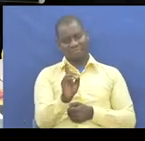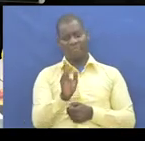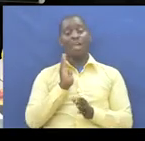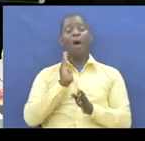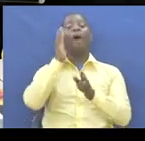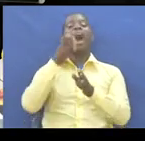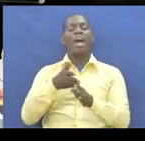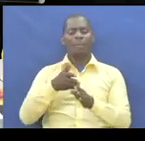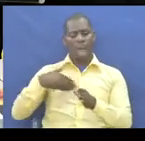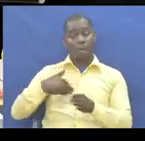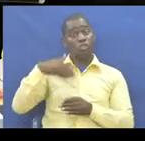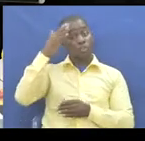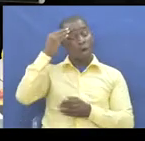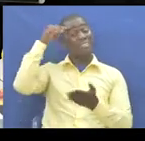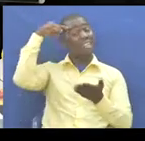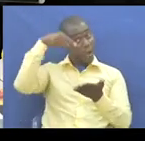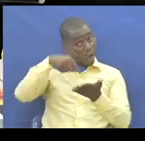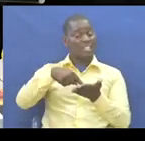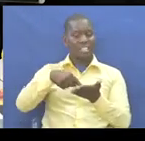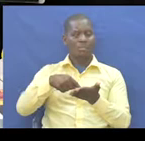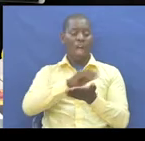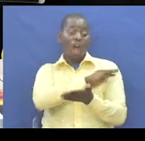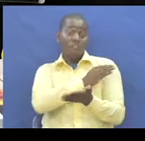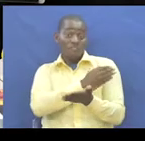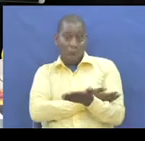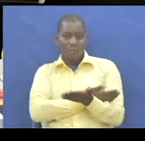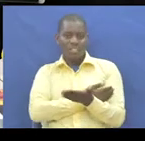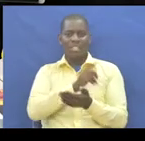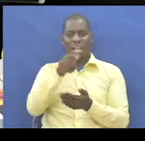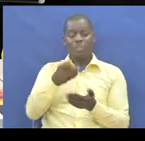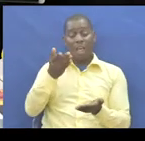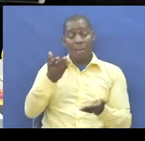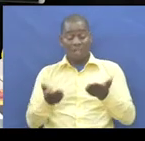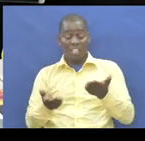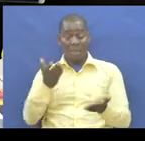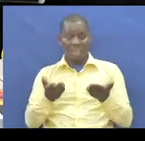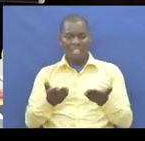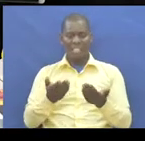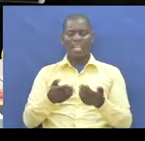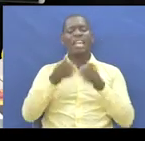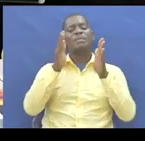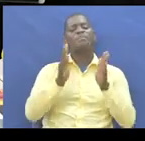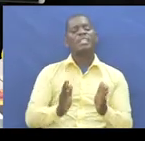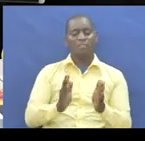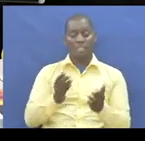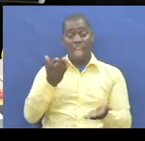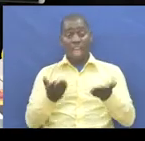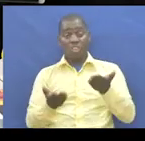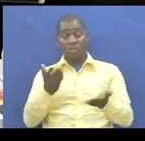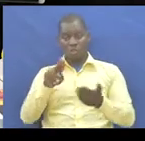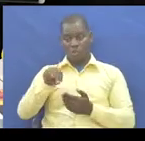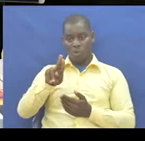conversions of this, and because today we are not going to measure, our aim is just to know the concept of